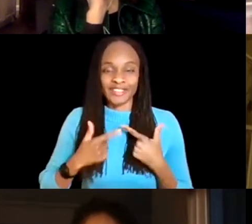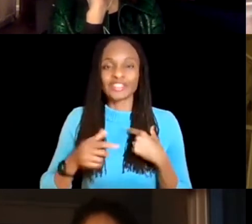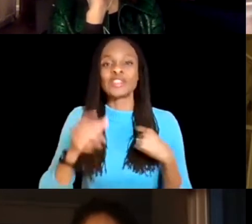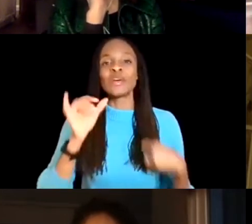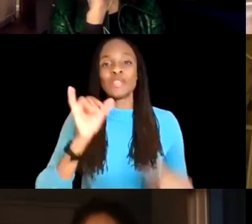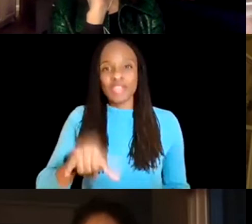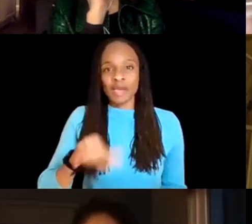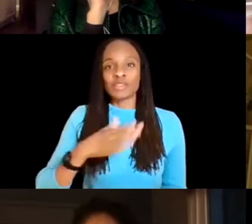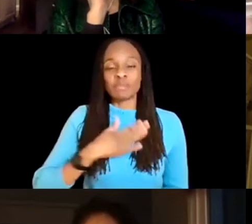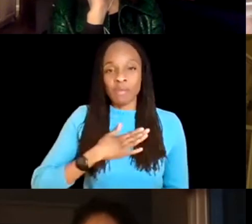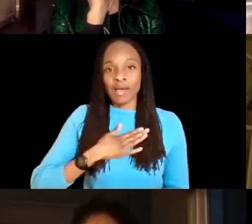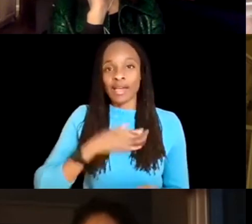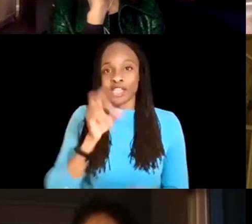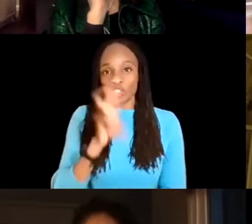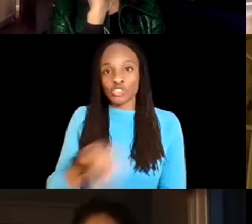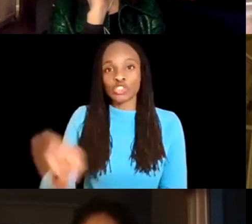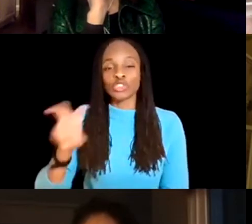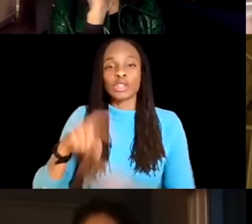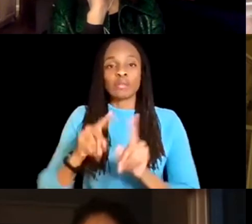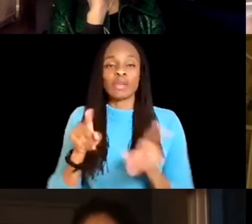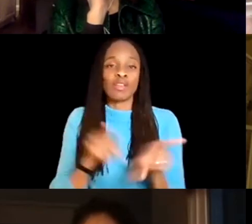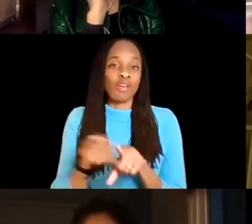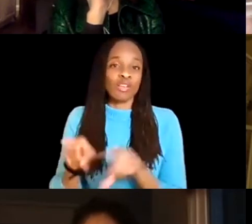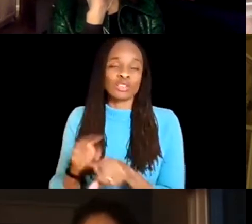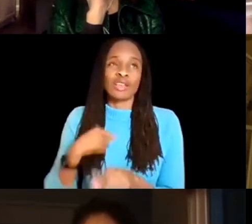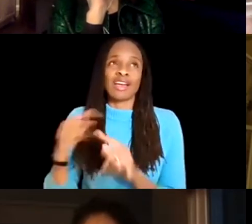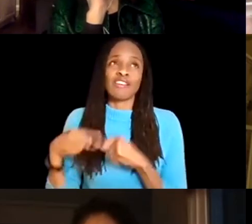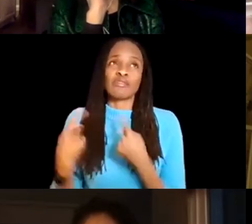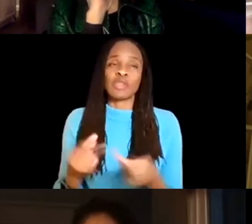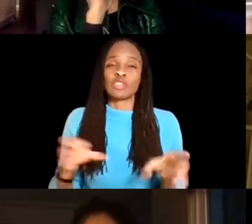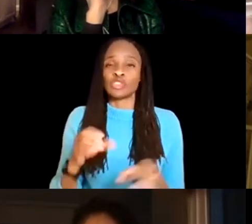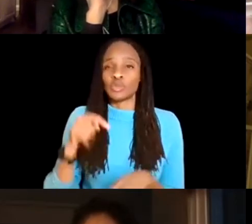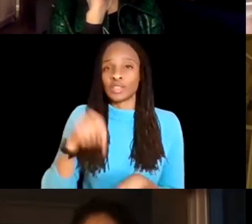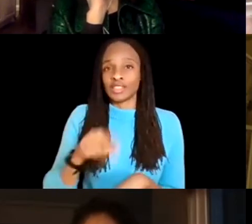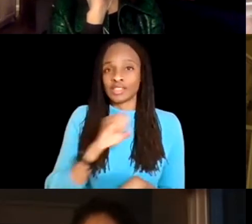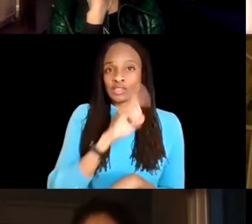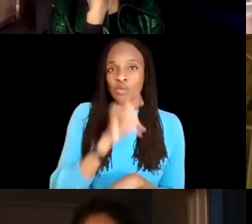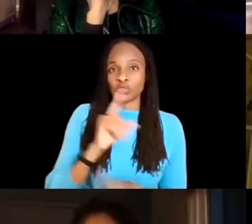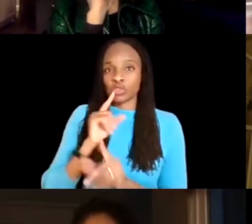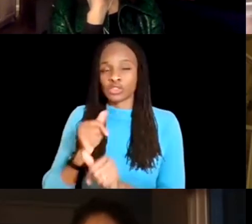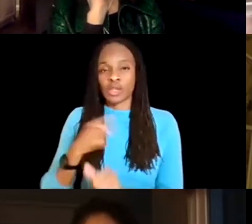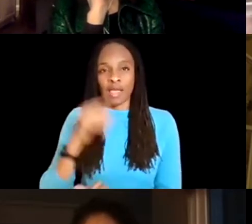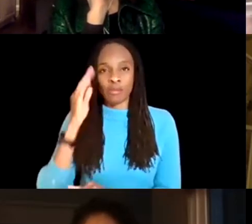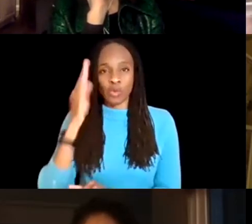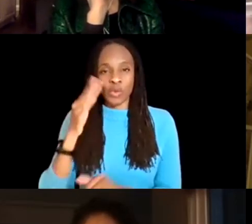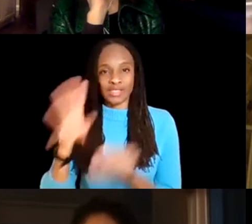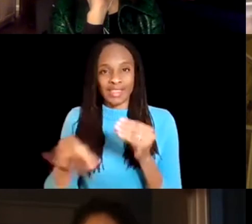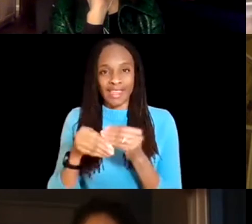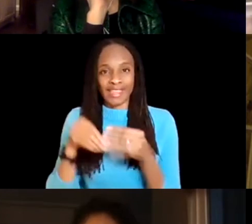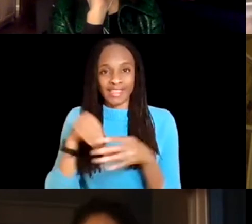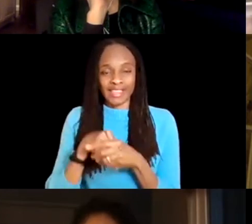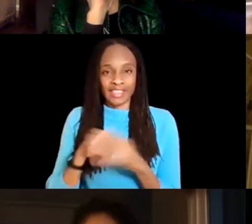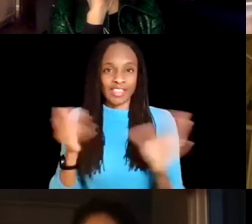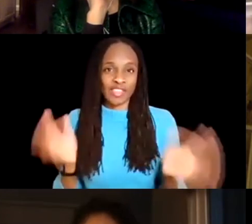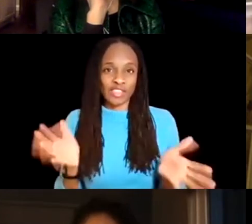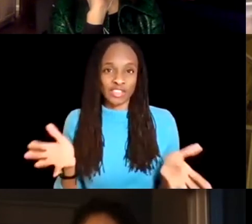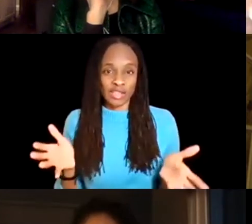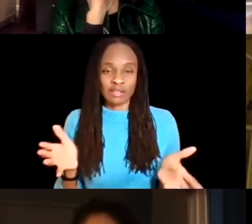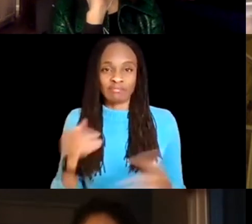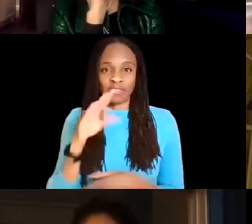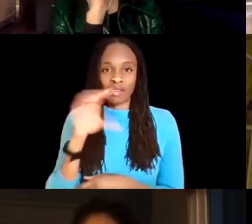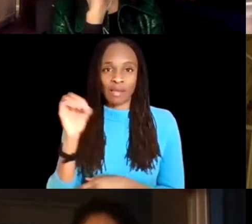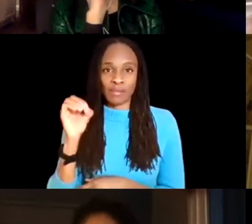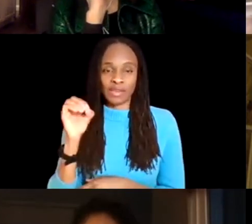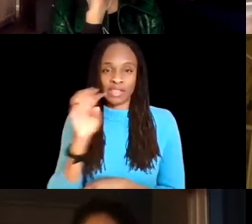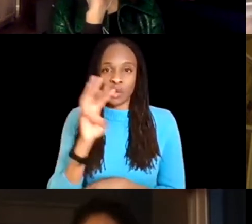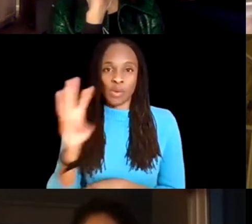my journey, but also I've been doing this at Q&As. I'm gonna put in the chat the company website and just send